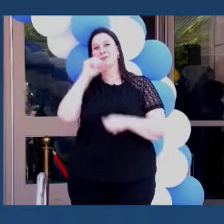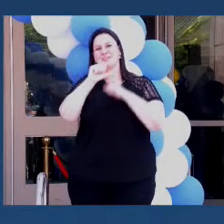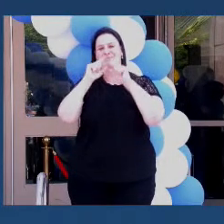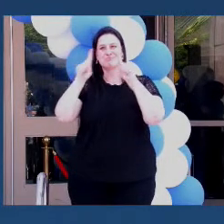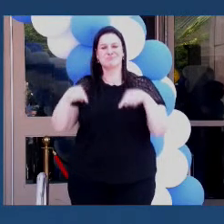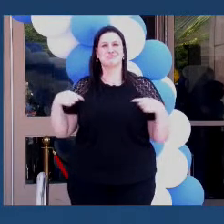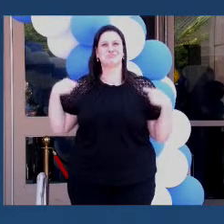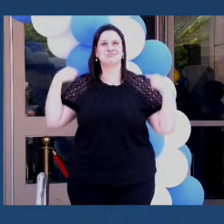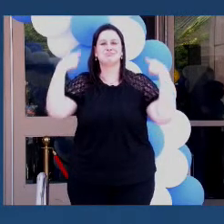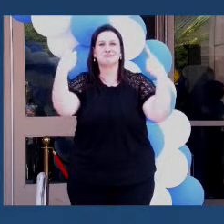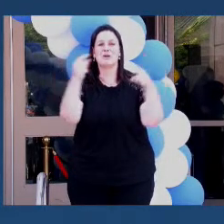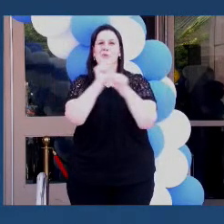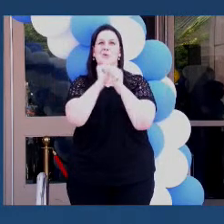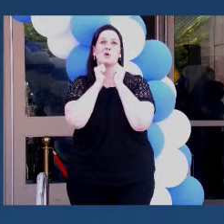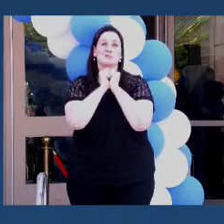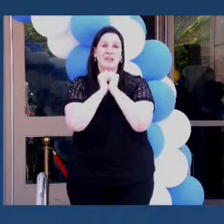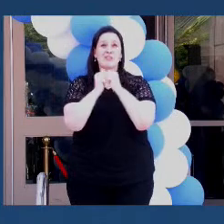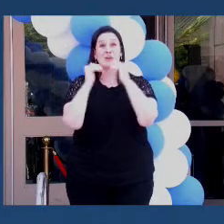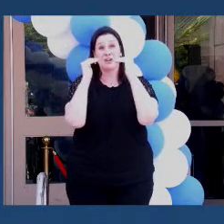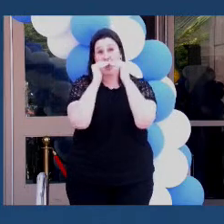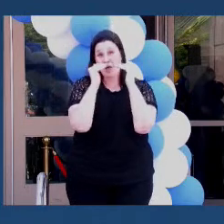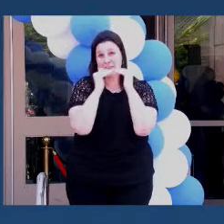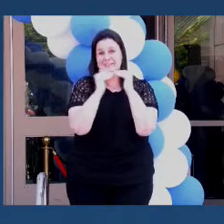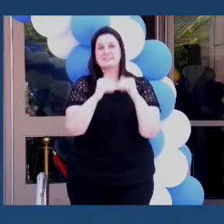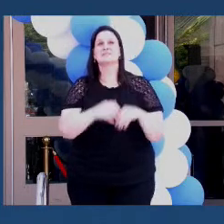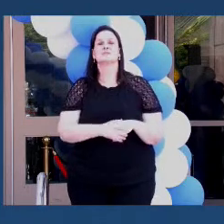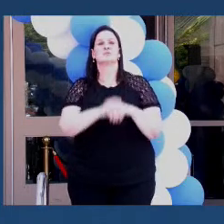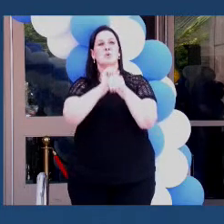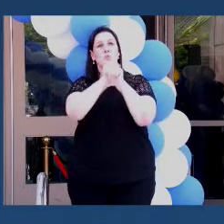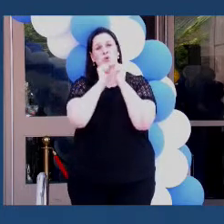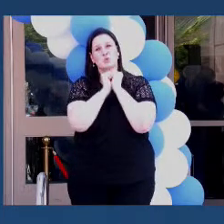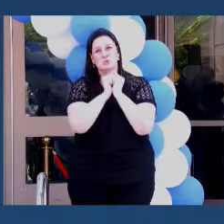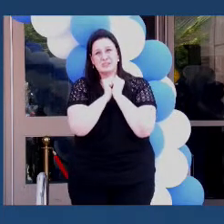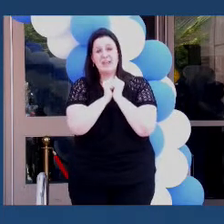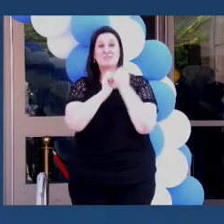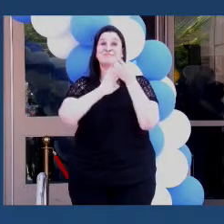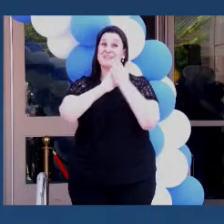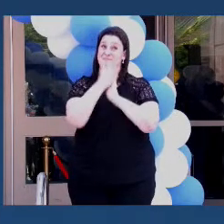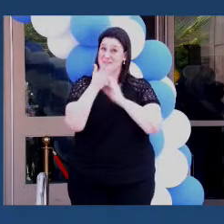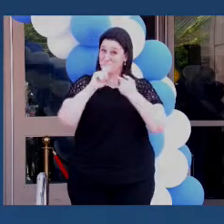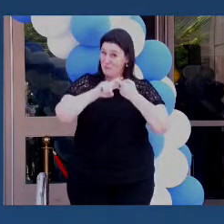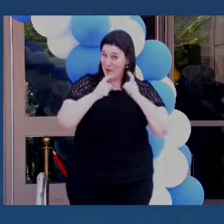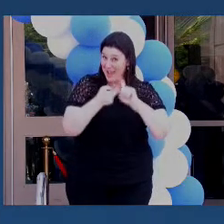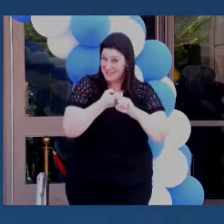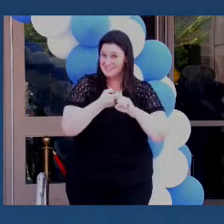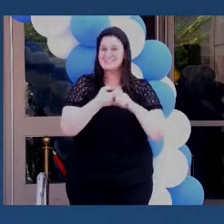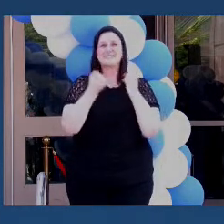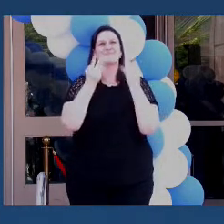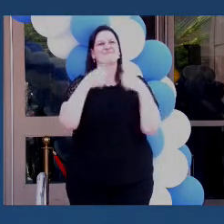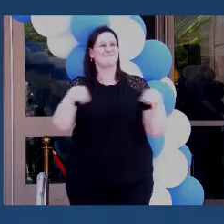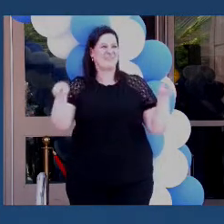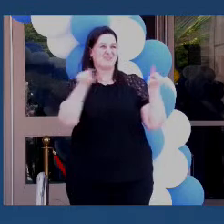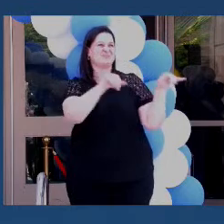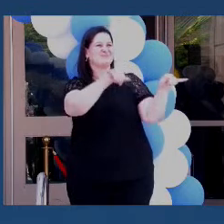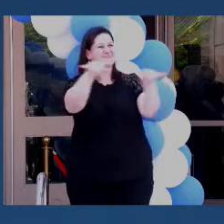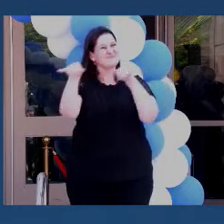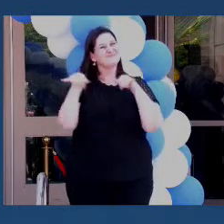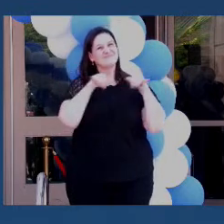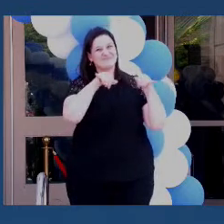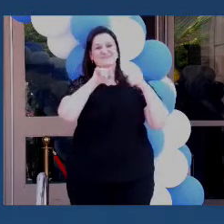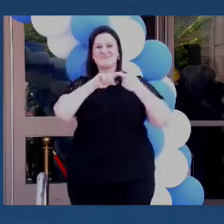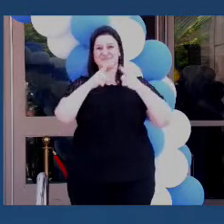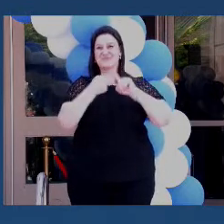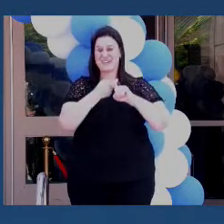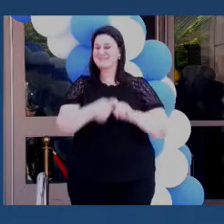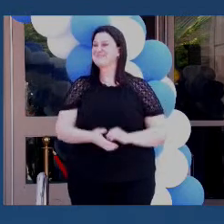as colleagues. We worked together as we became friends, as many of you are. And